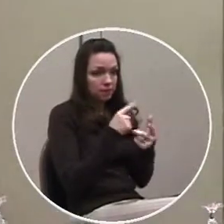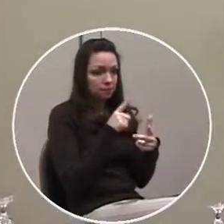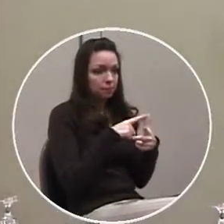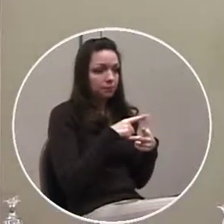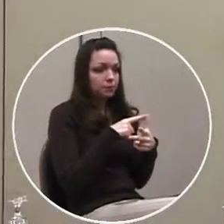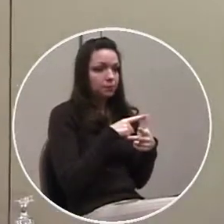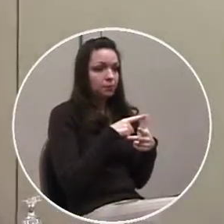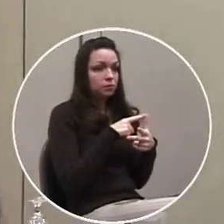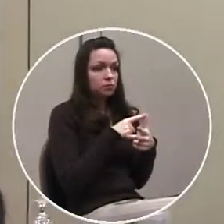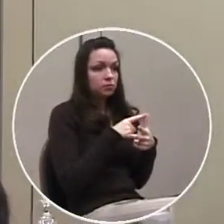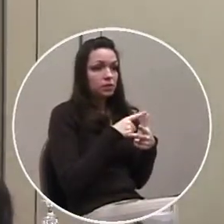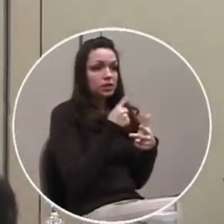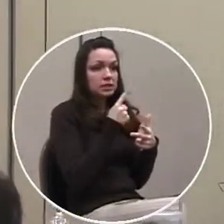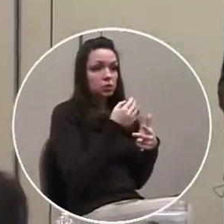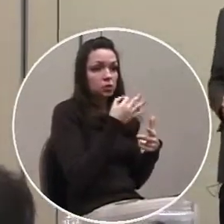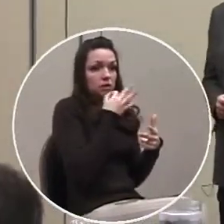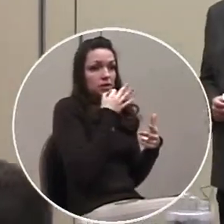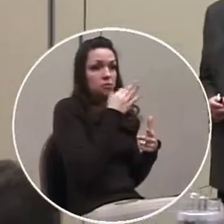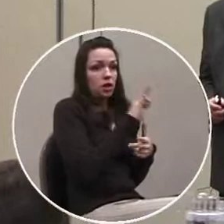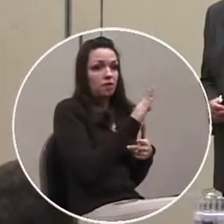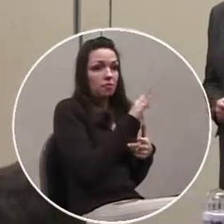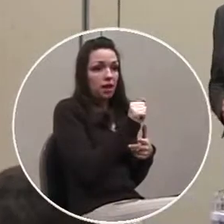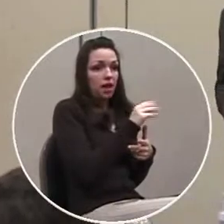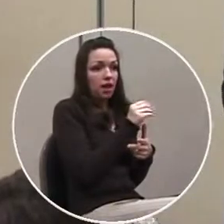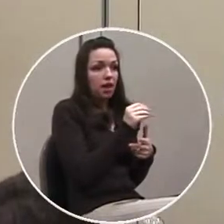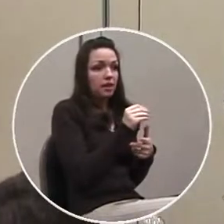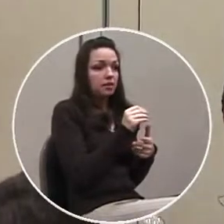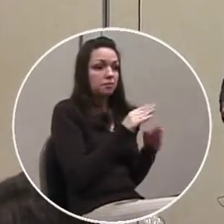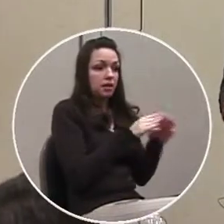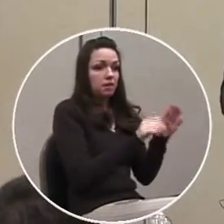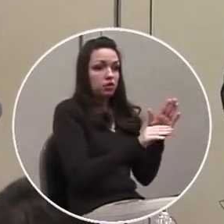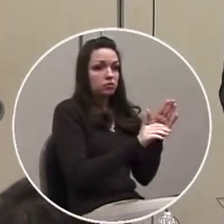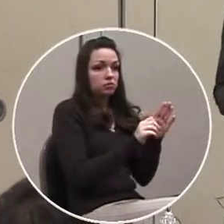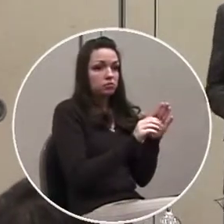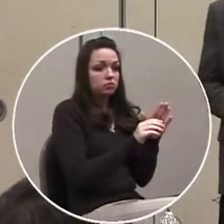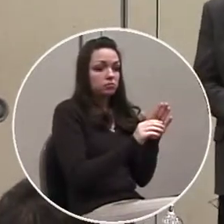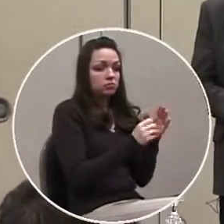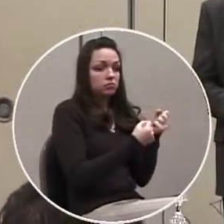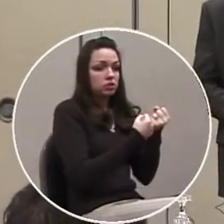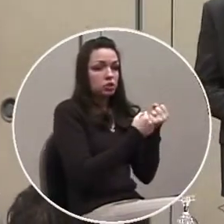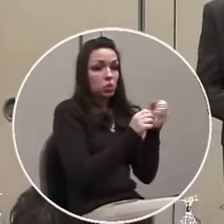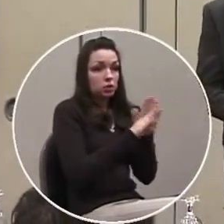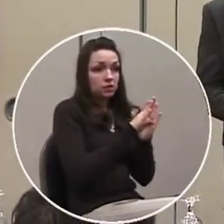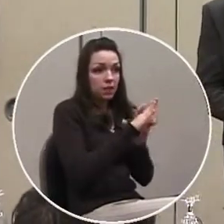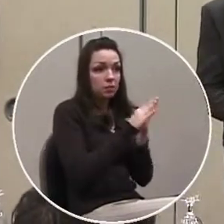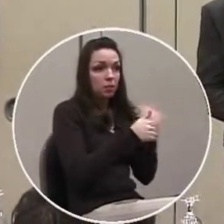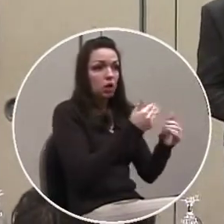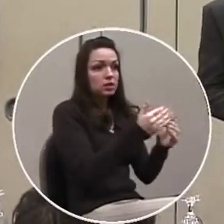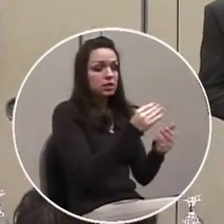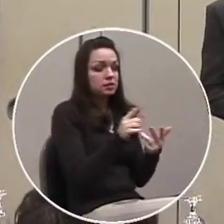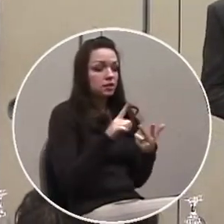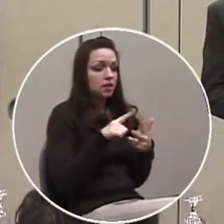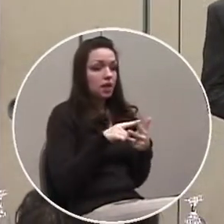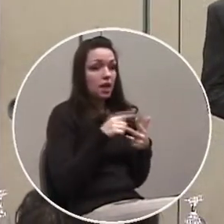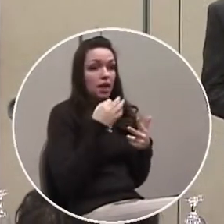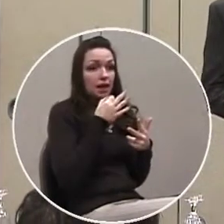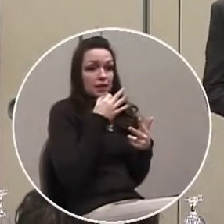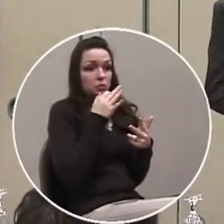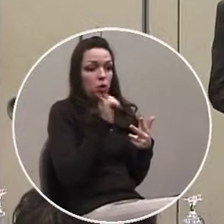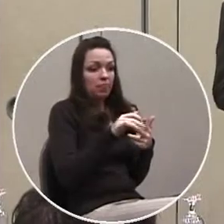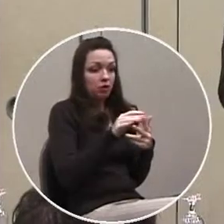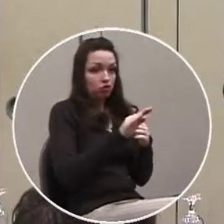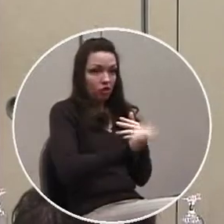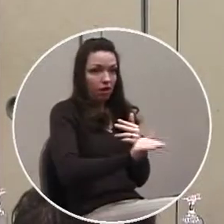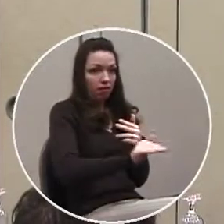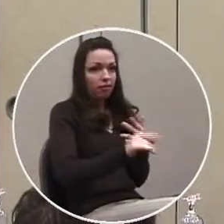an expert in FBA and the behavior support development process. You need someone who's an expert in the child. And